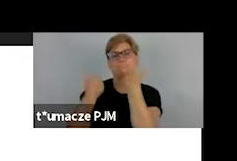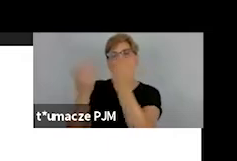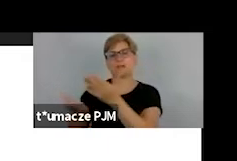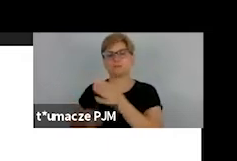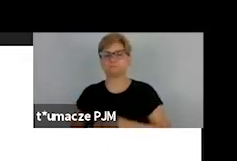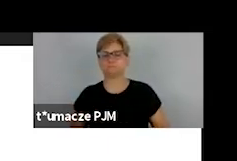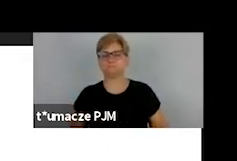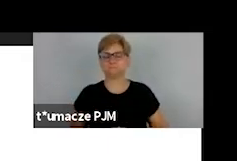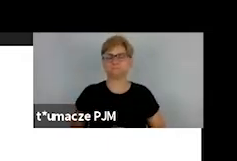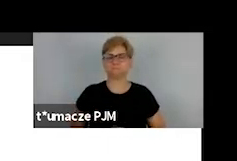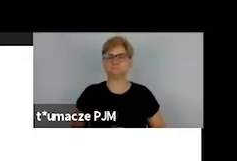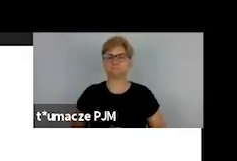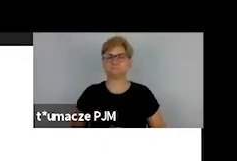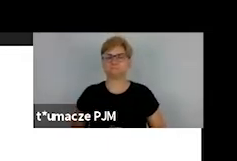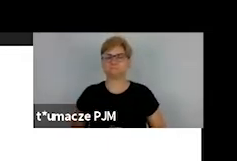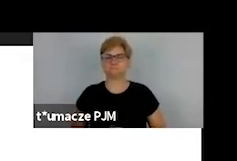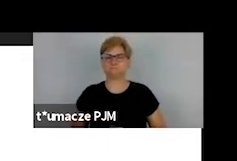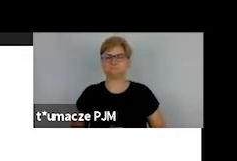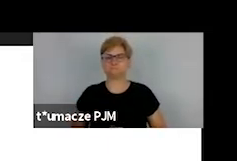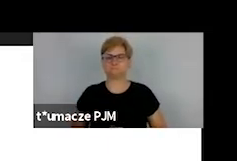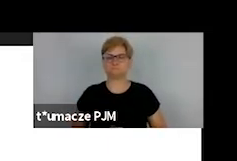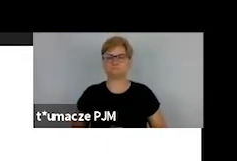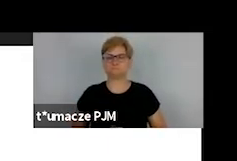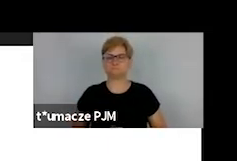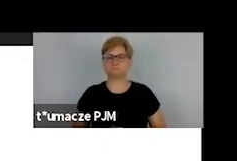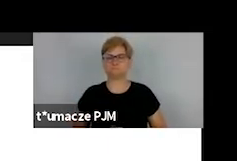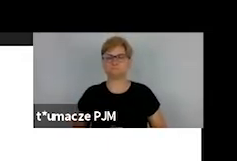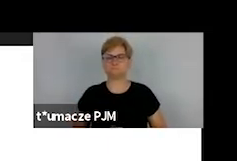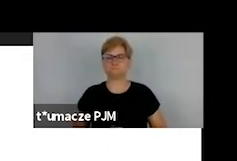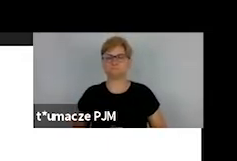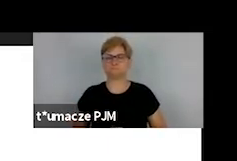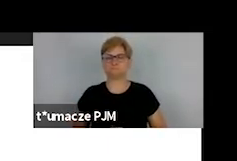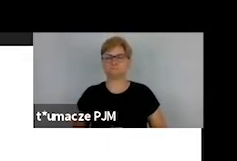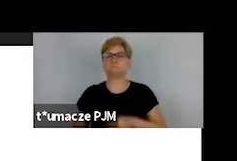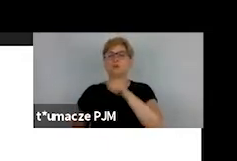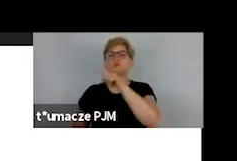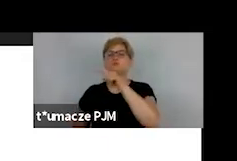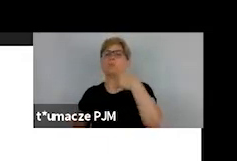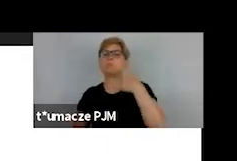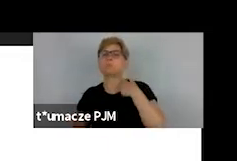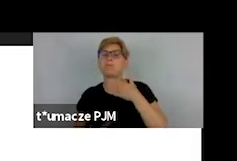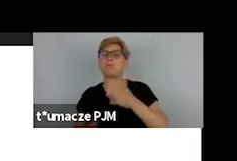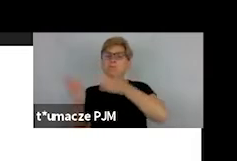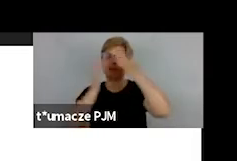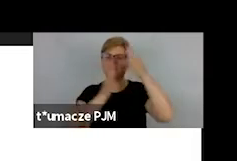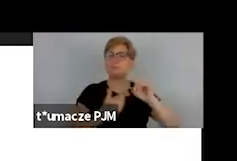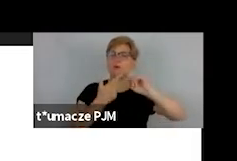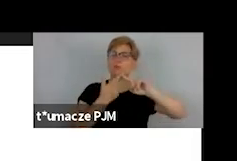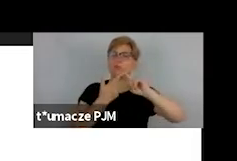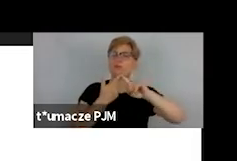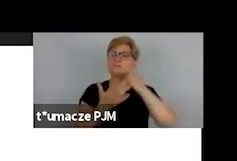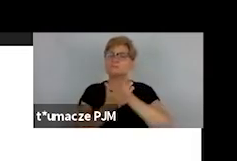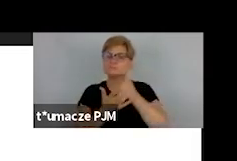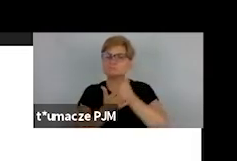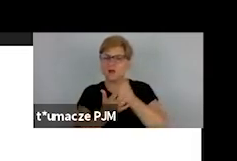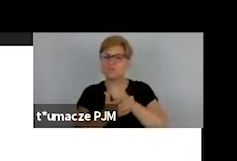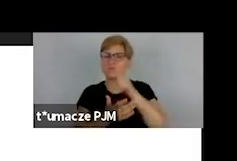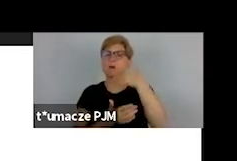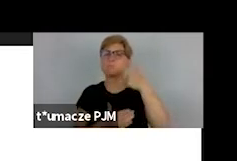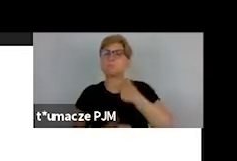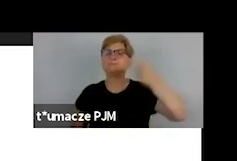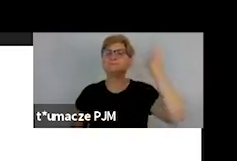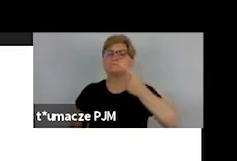hit children, and we won that. So we used the strategic litigation quite a lot. And then we did a lot of communications